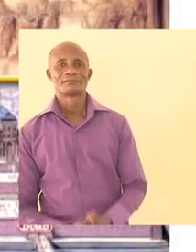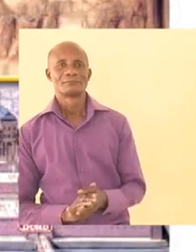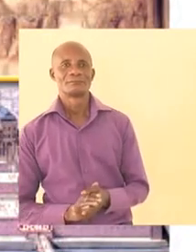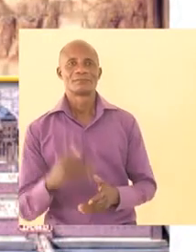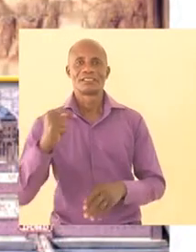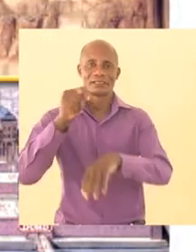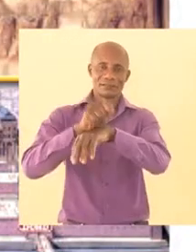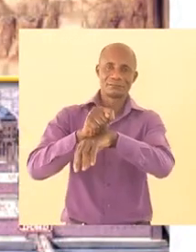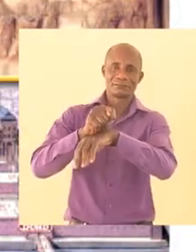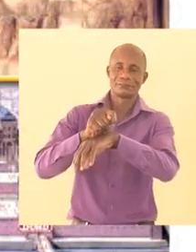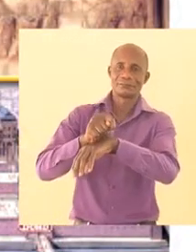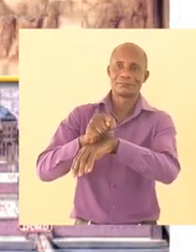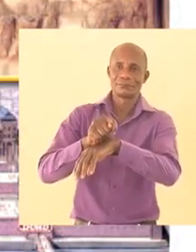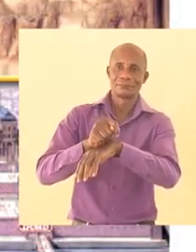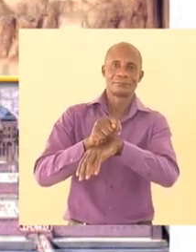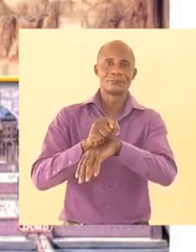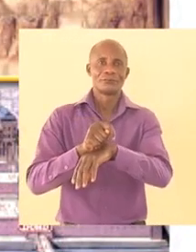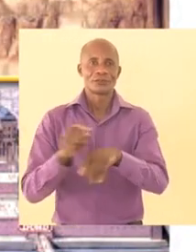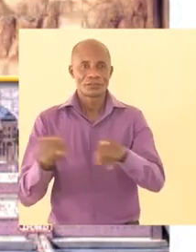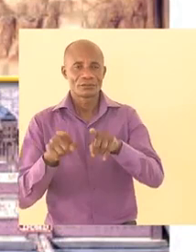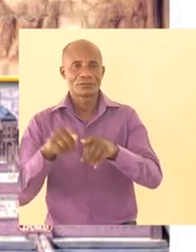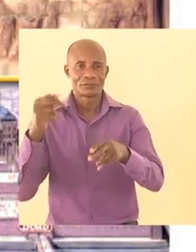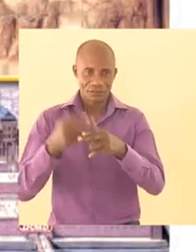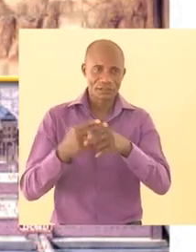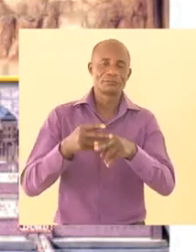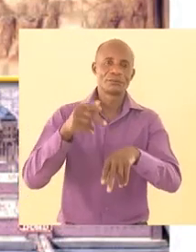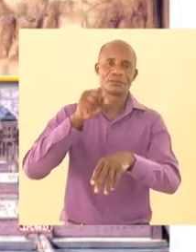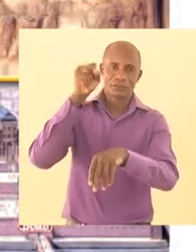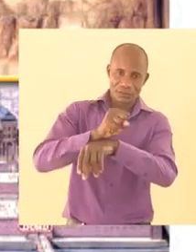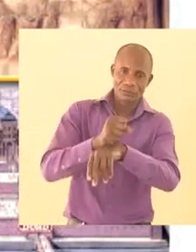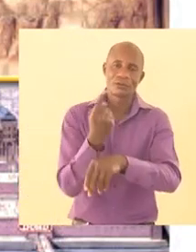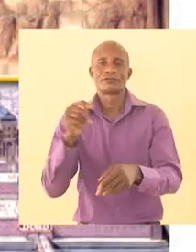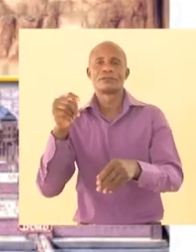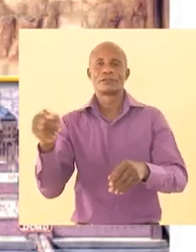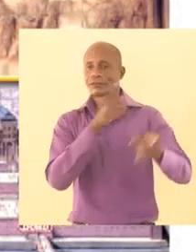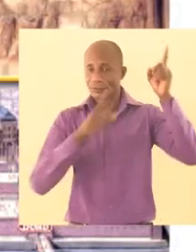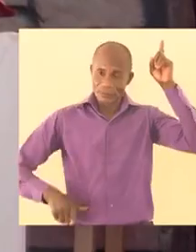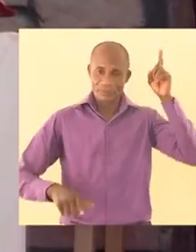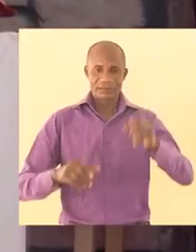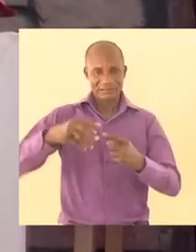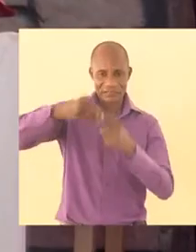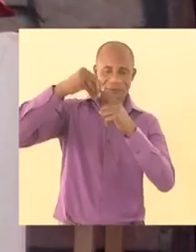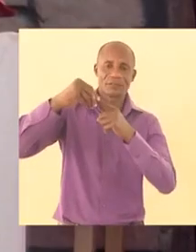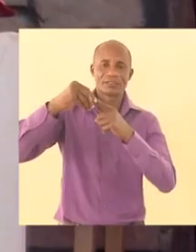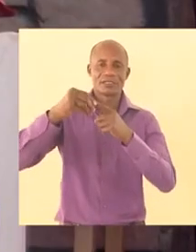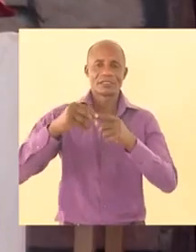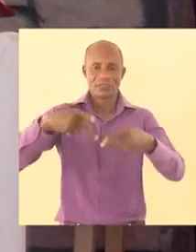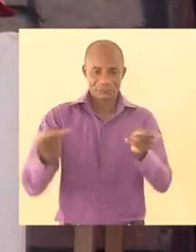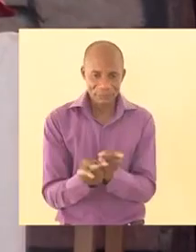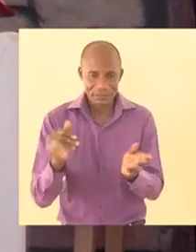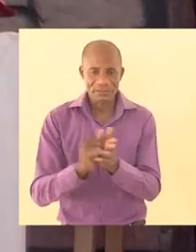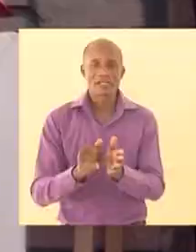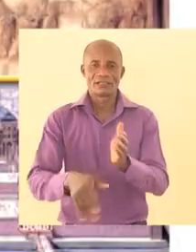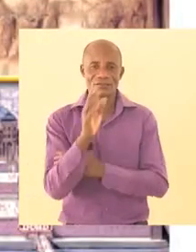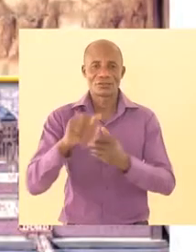The temple that is also called the sanctuary of the Lord was God's special dwelling place among his people. The